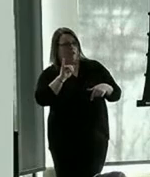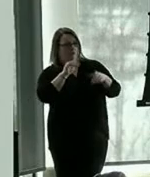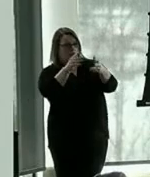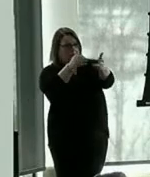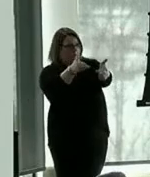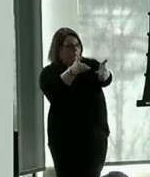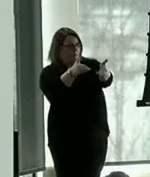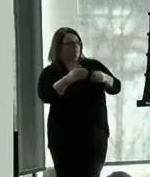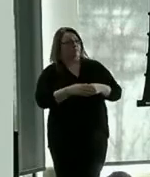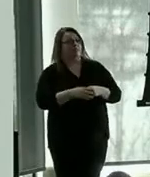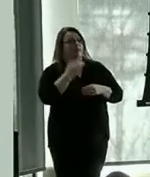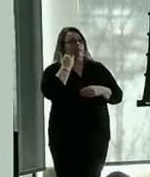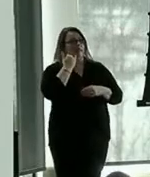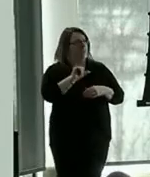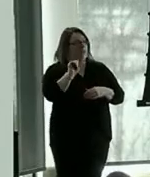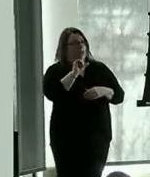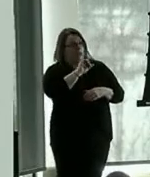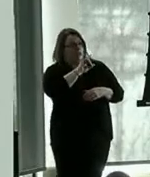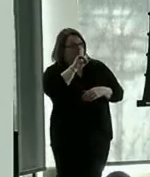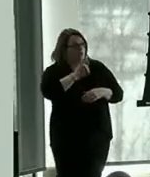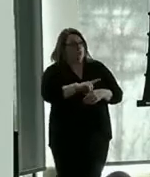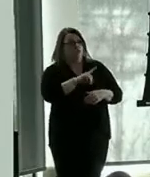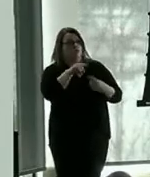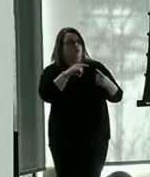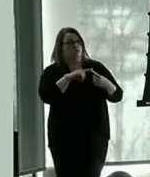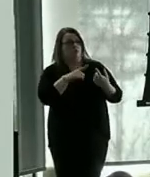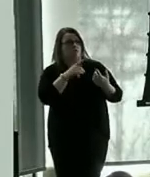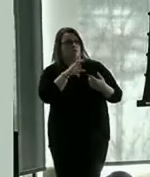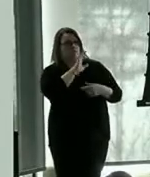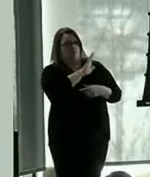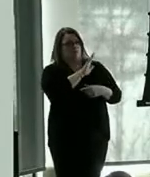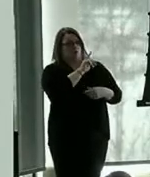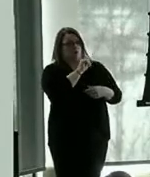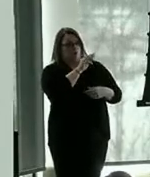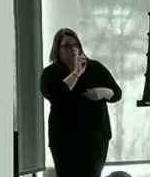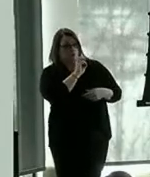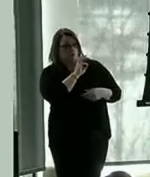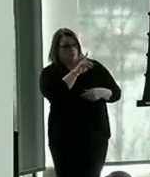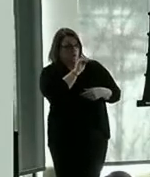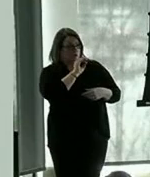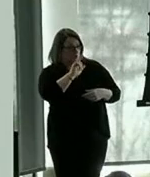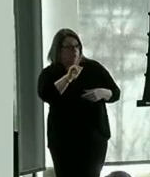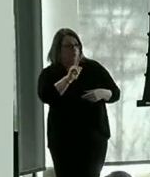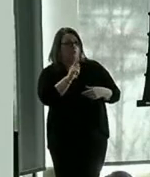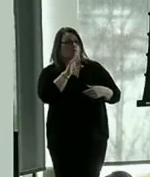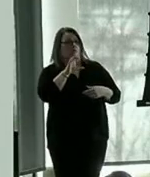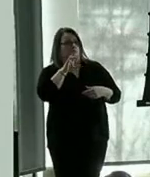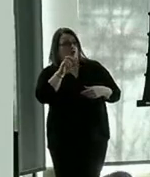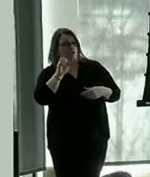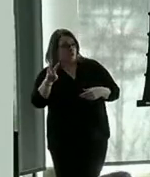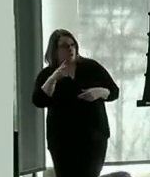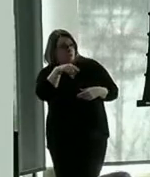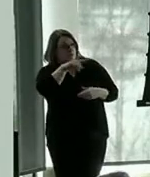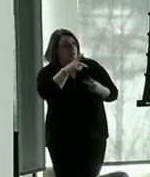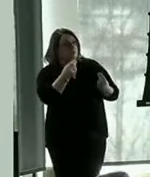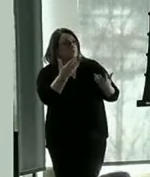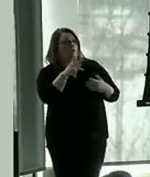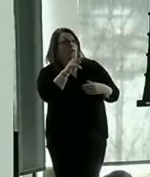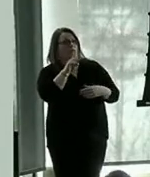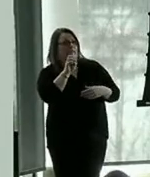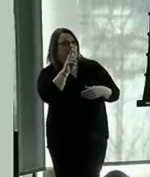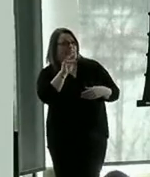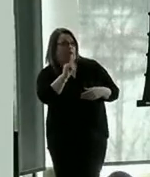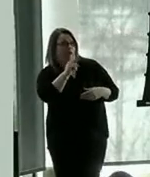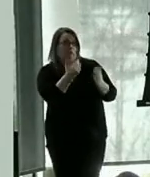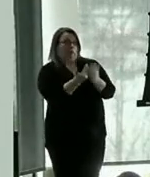questions about the tool or the work that CCRW does, they're just a huge partner of ours. So please feel free. Carrie's brand new though, so she'll